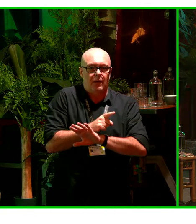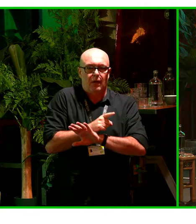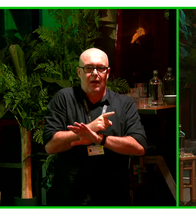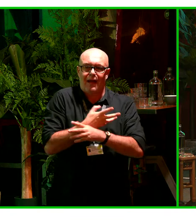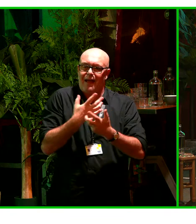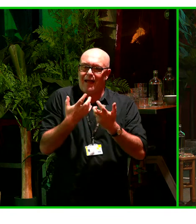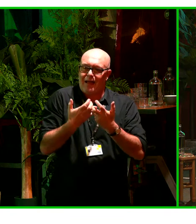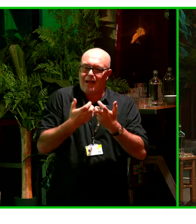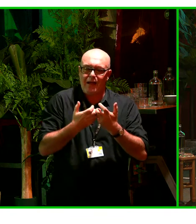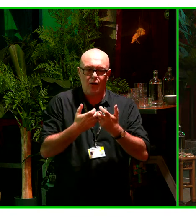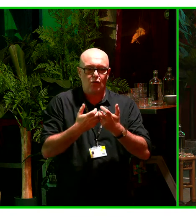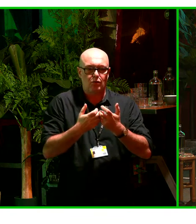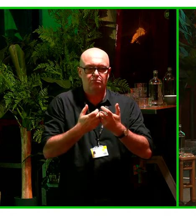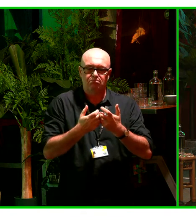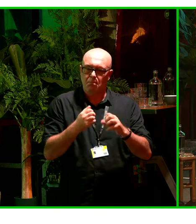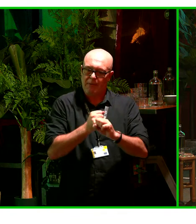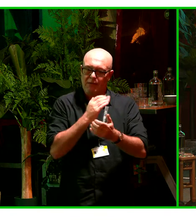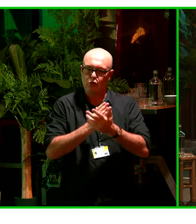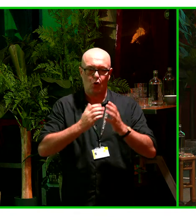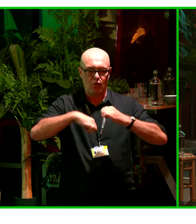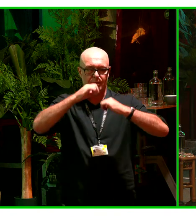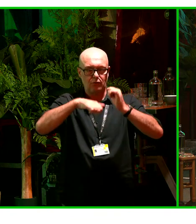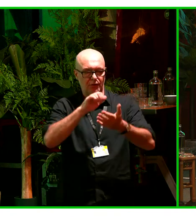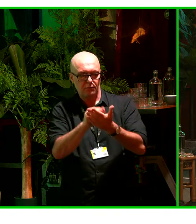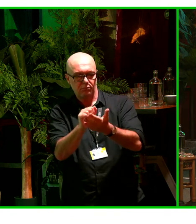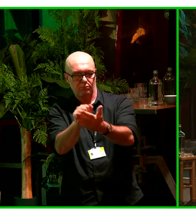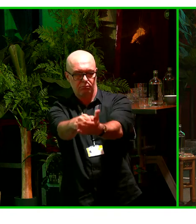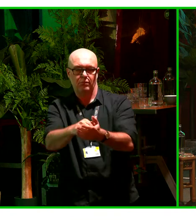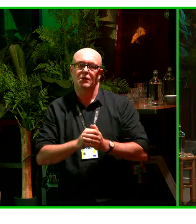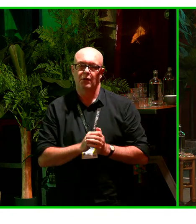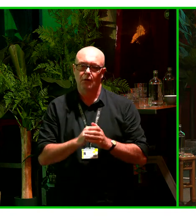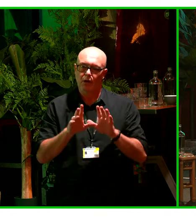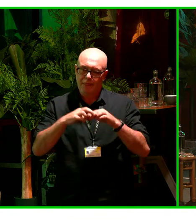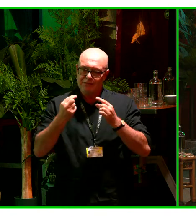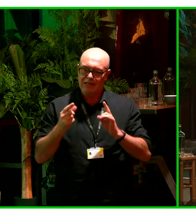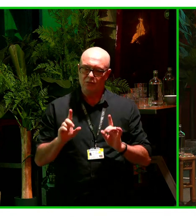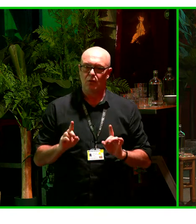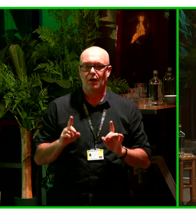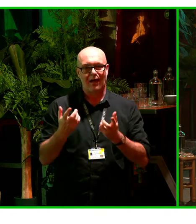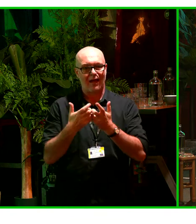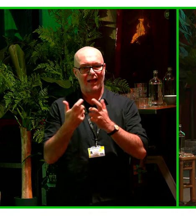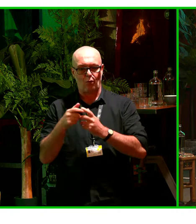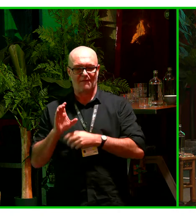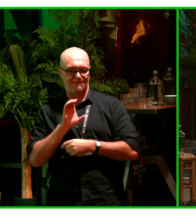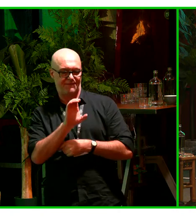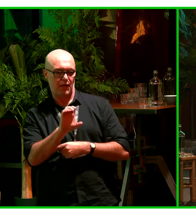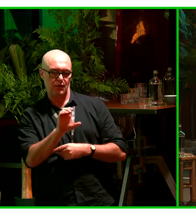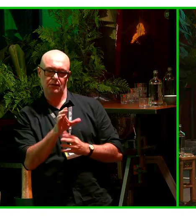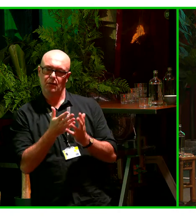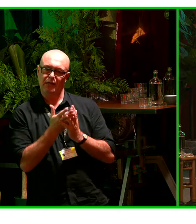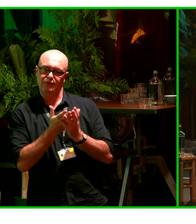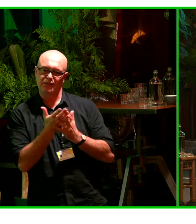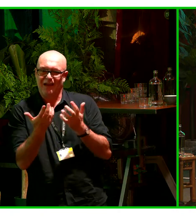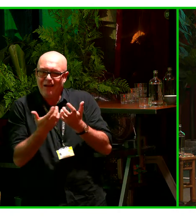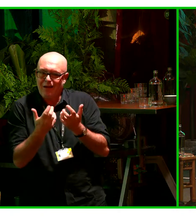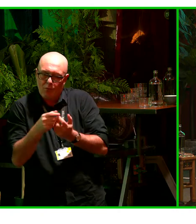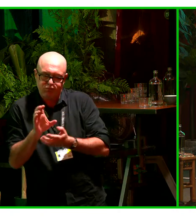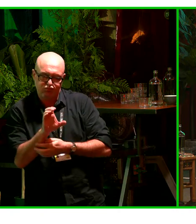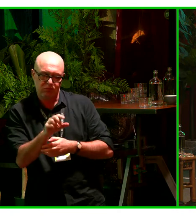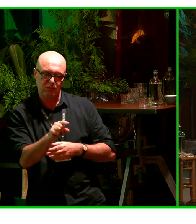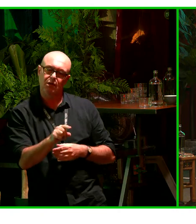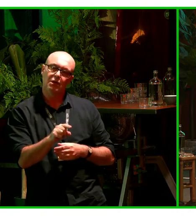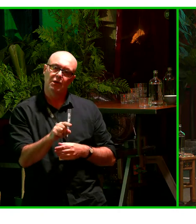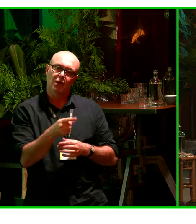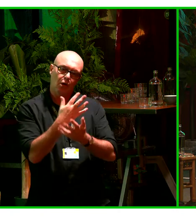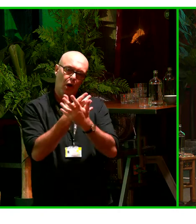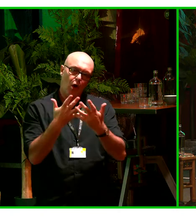buildings to where they need to be. The challenge is that how do we fund the interventions that are needed? A lot